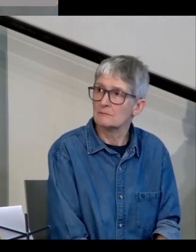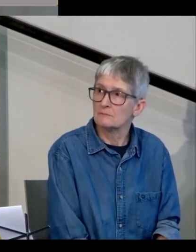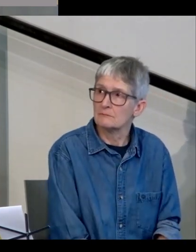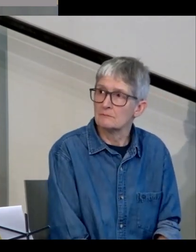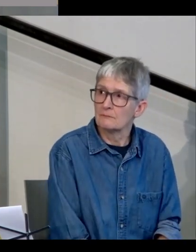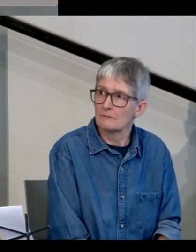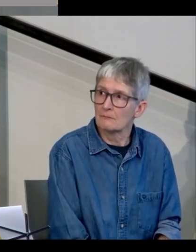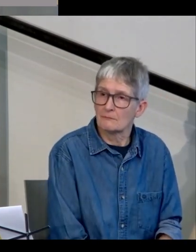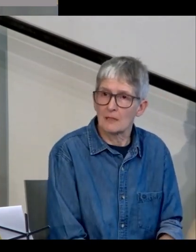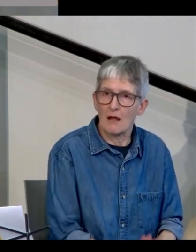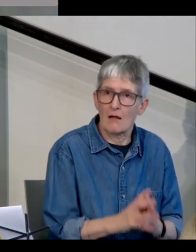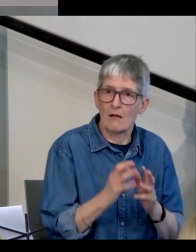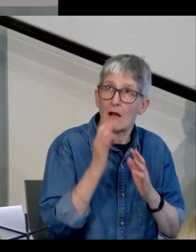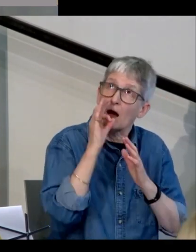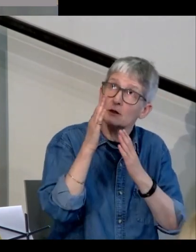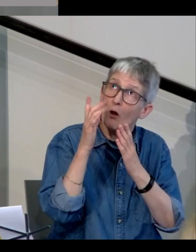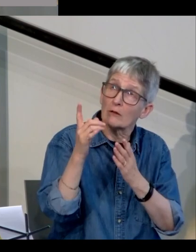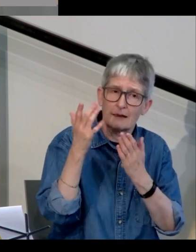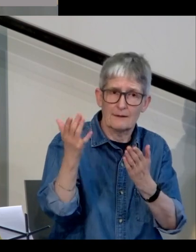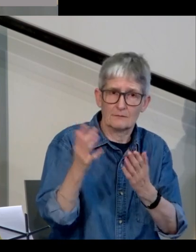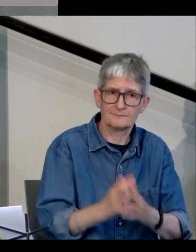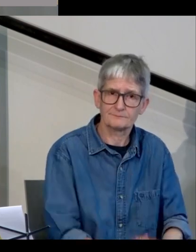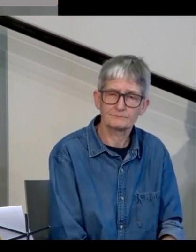Just call on God now.